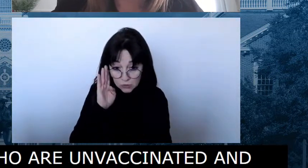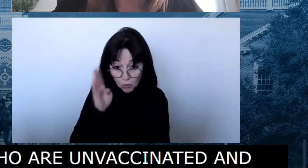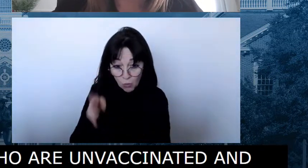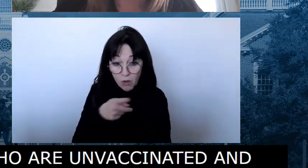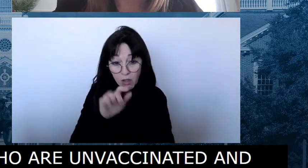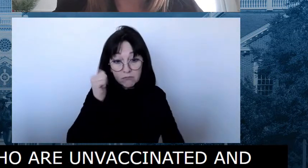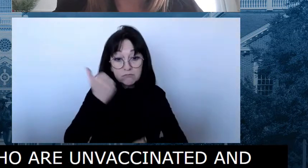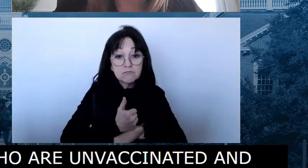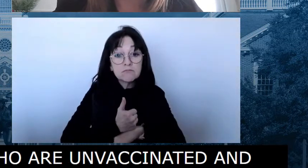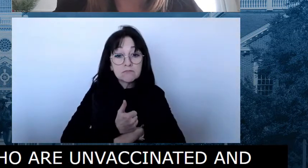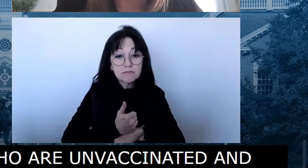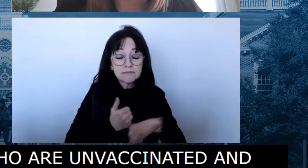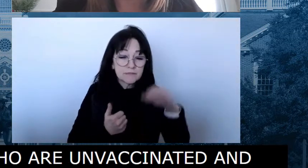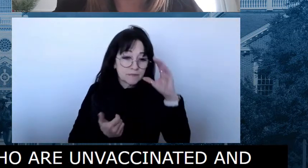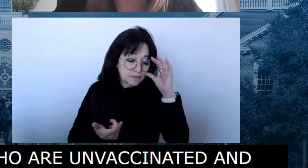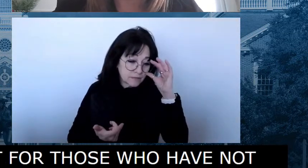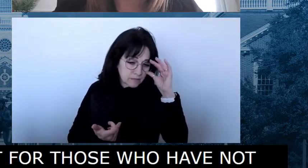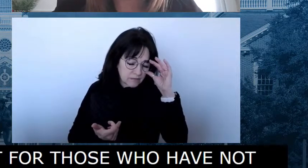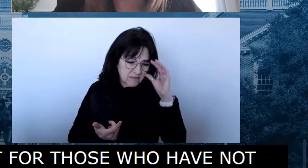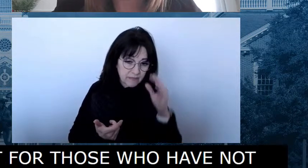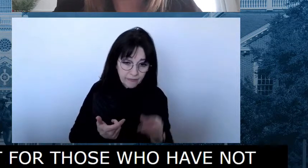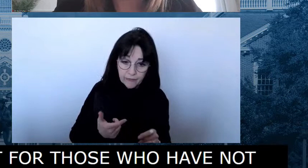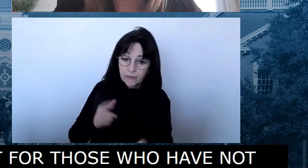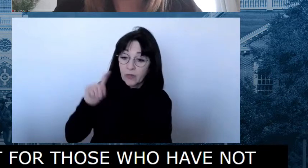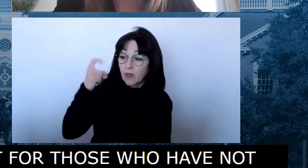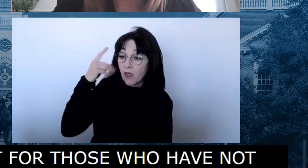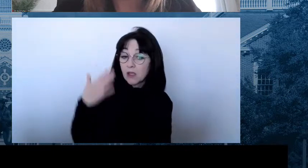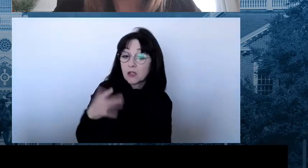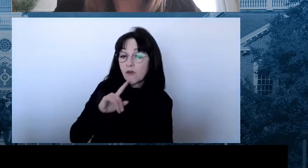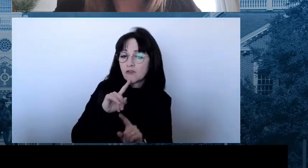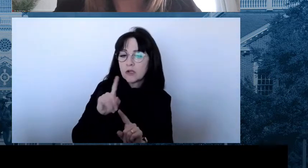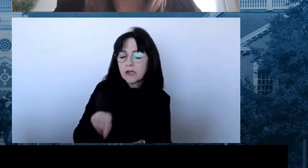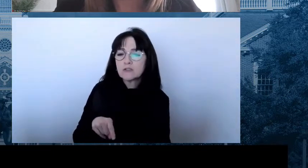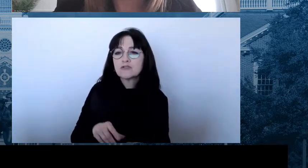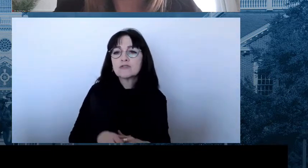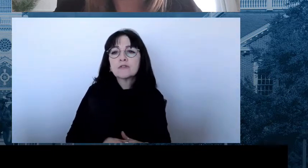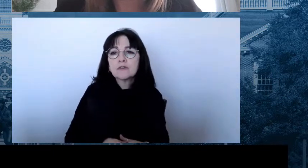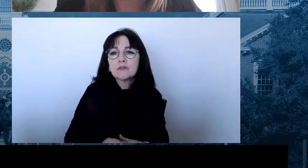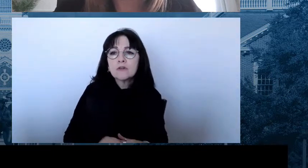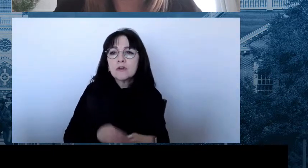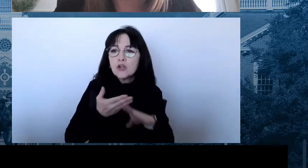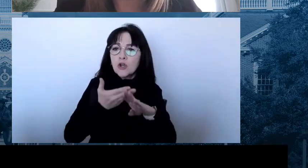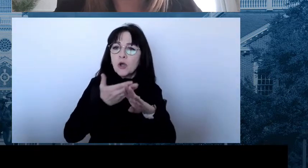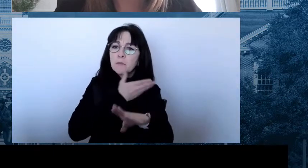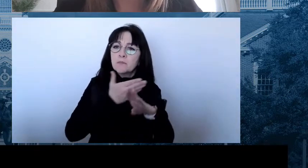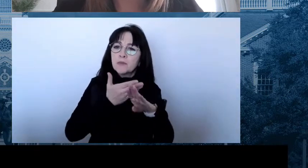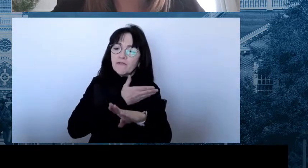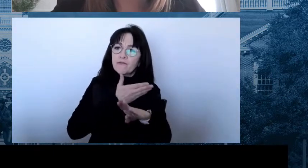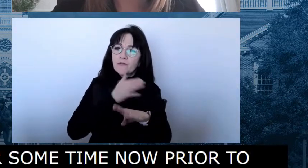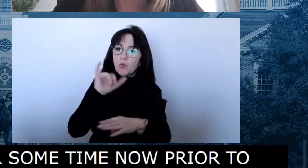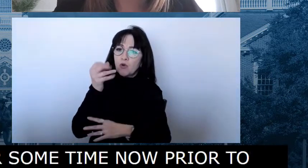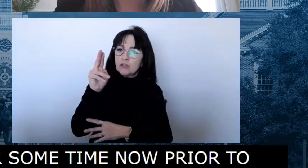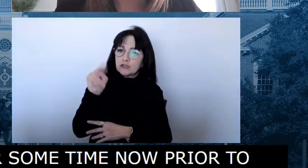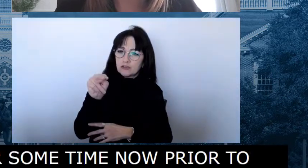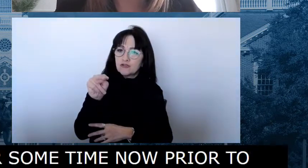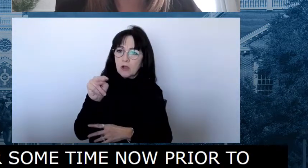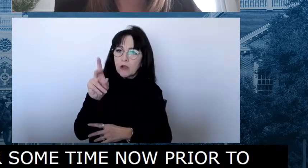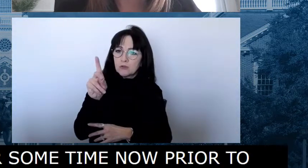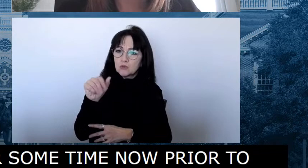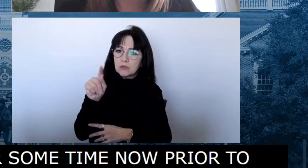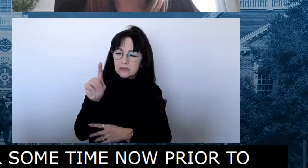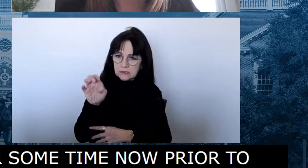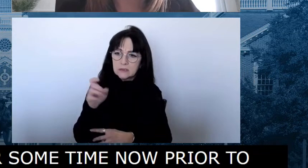So for some time now, prior to the January date where we reimposed the indoor